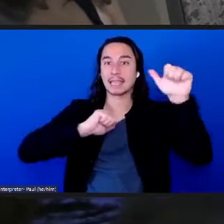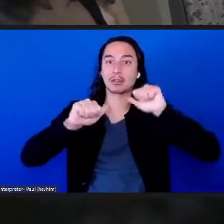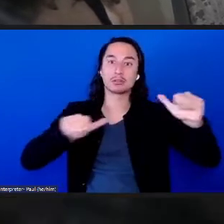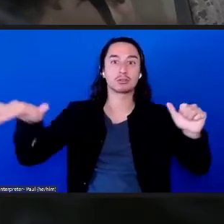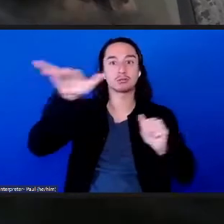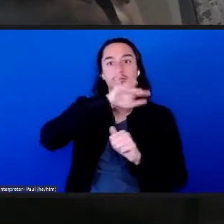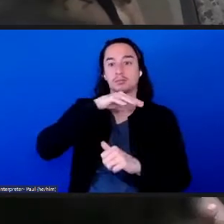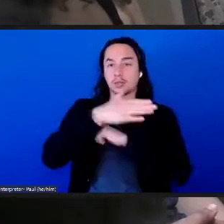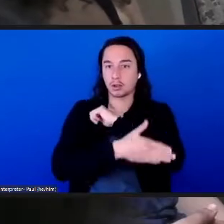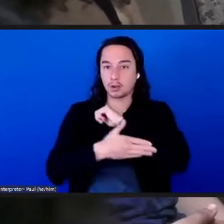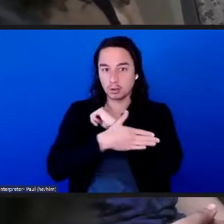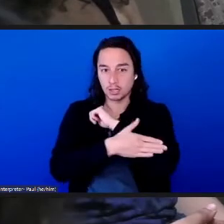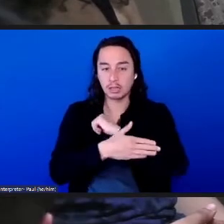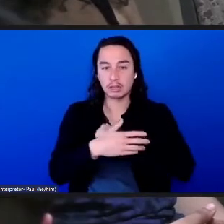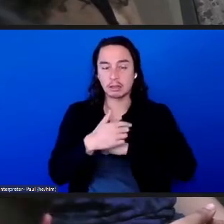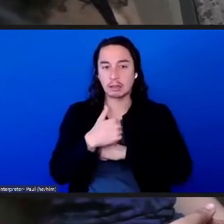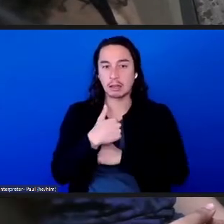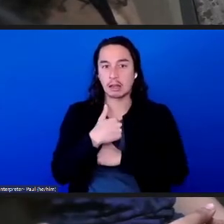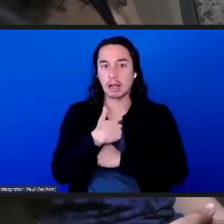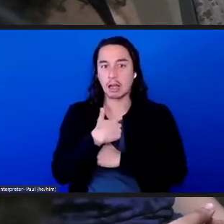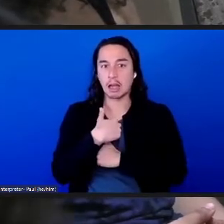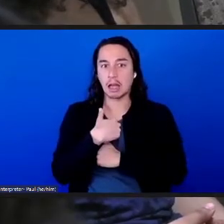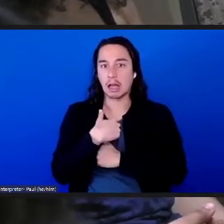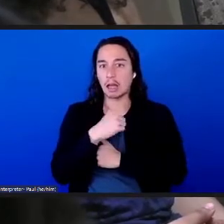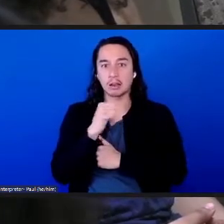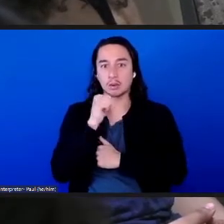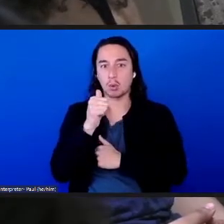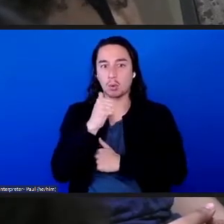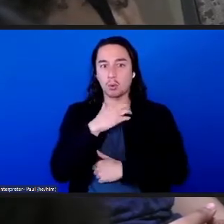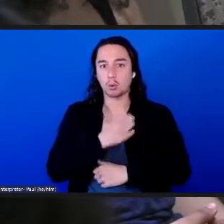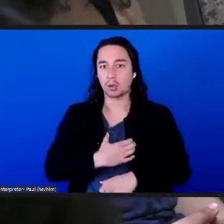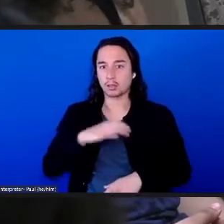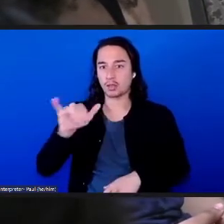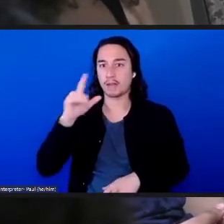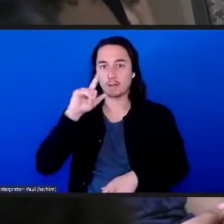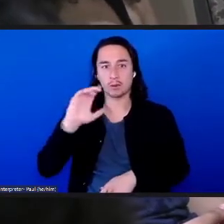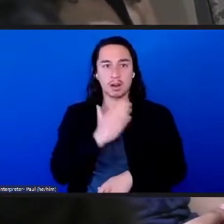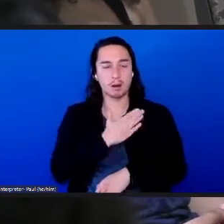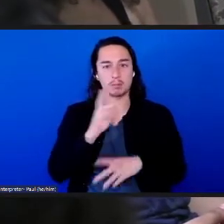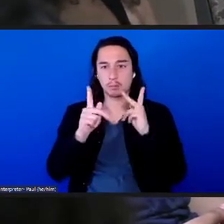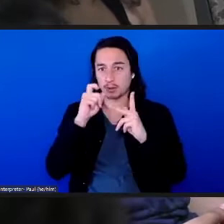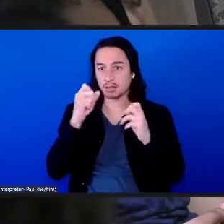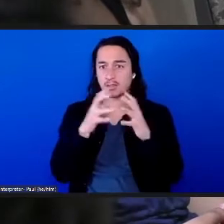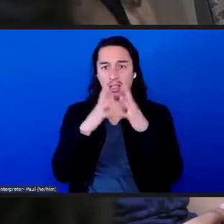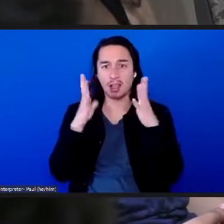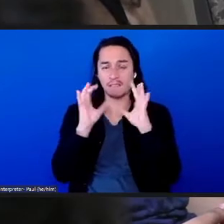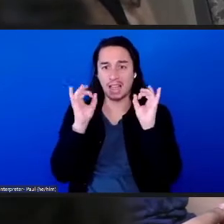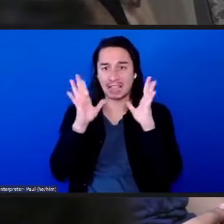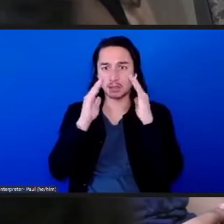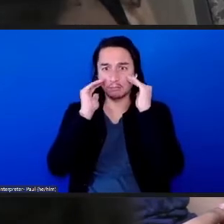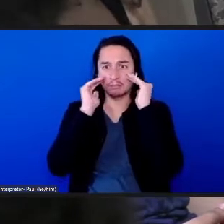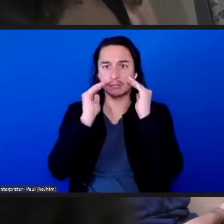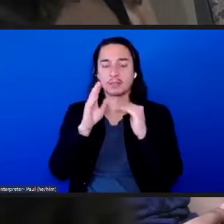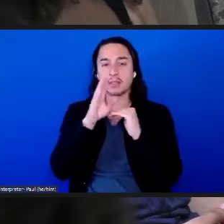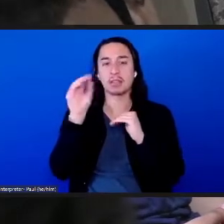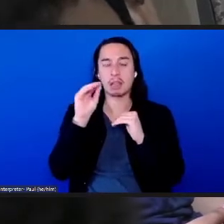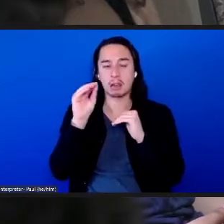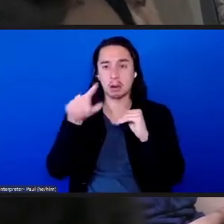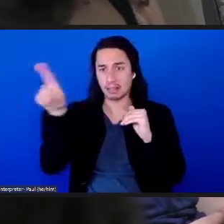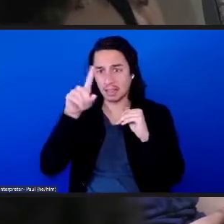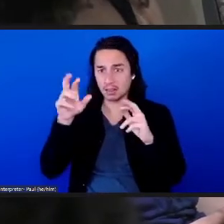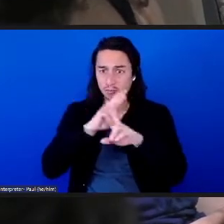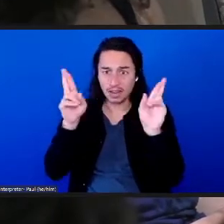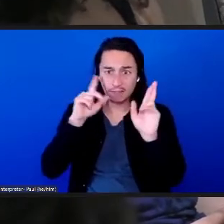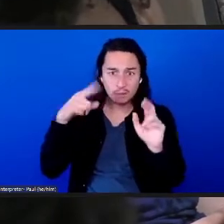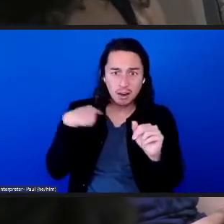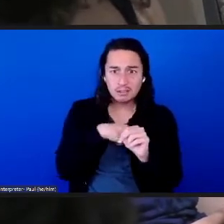and I don't wish that for our people. It's a lot of violence. Yeah. And I'm like, are they ready? Are they ready for us? Do